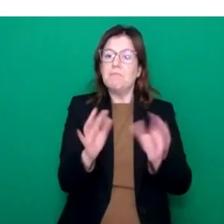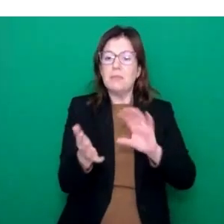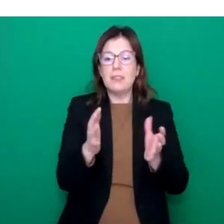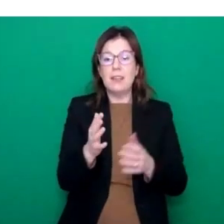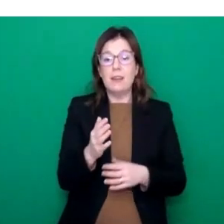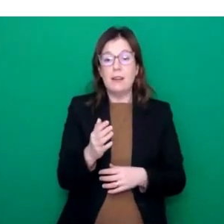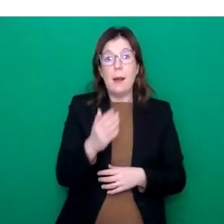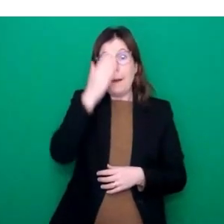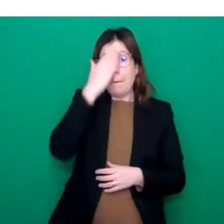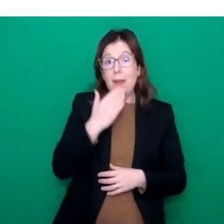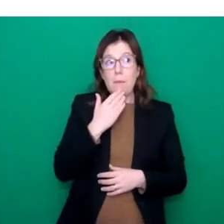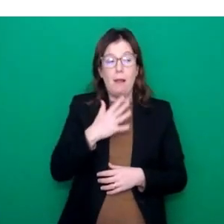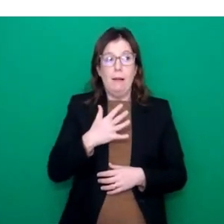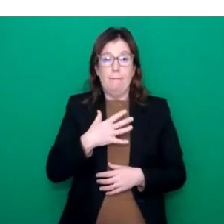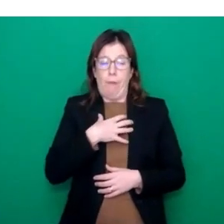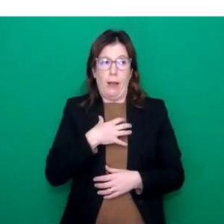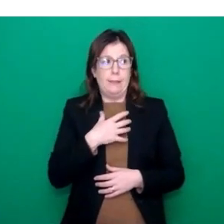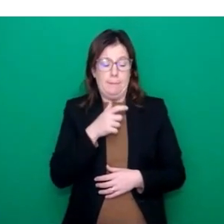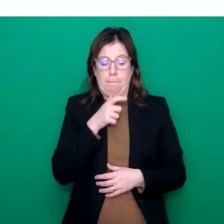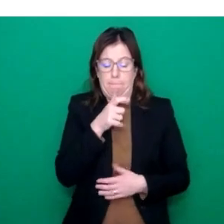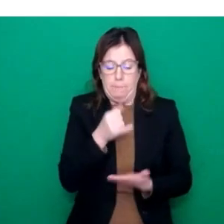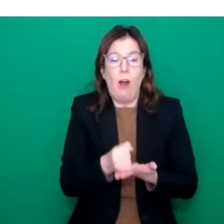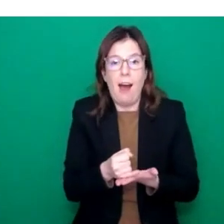might be fearful about saying the wrong thing, but